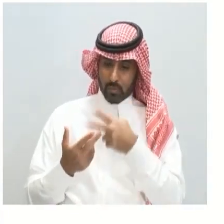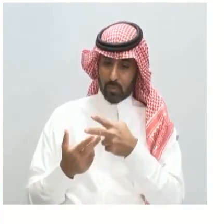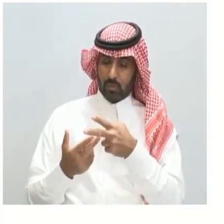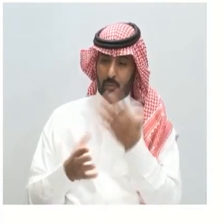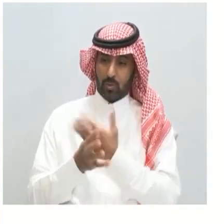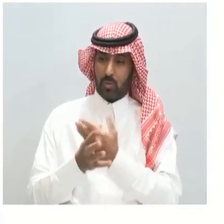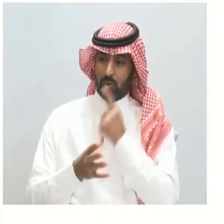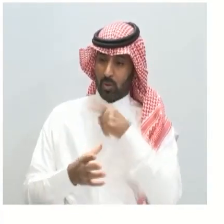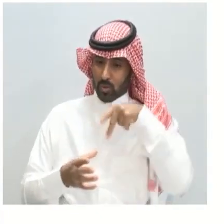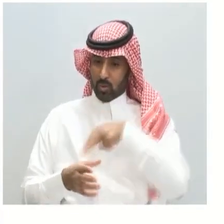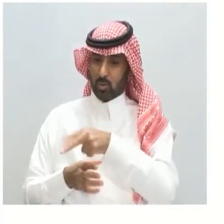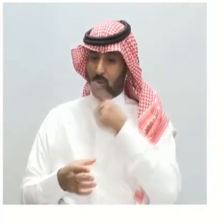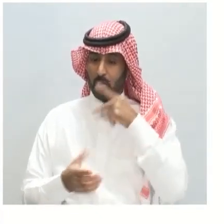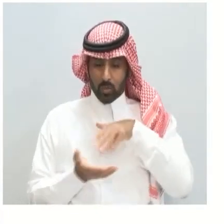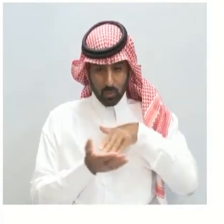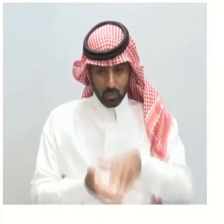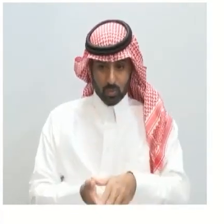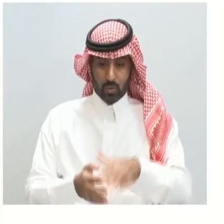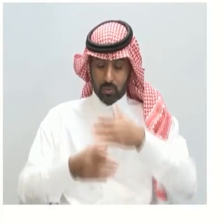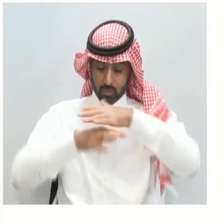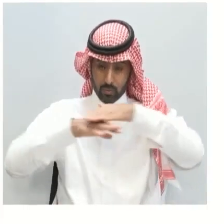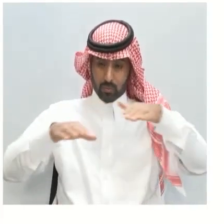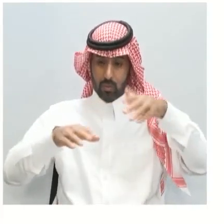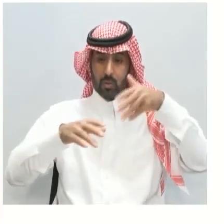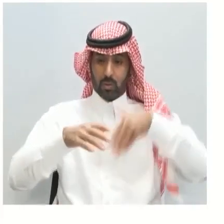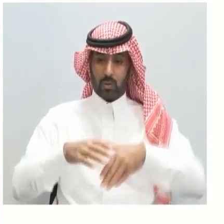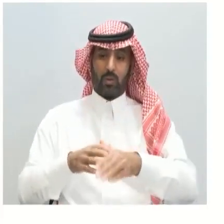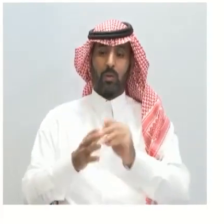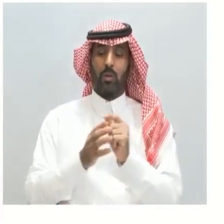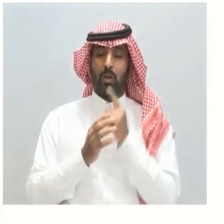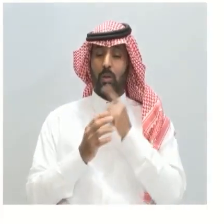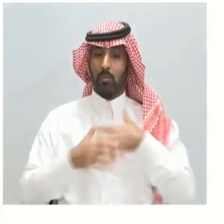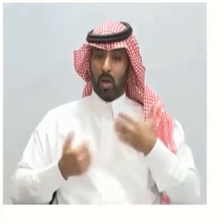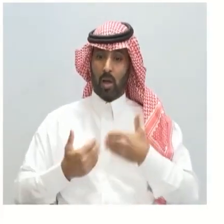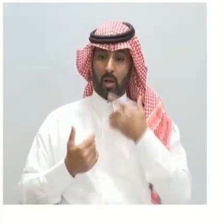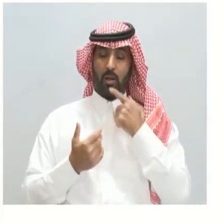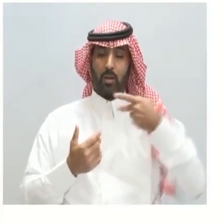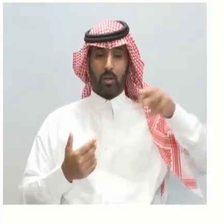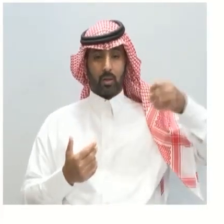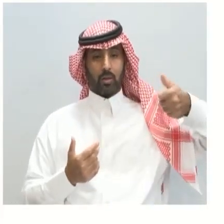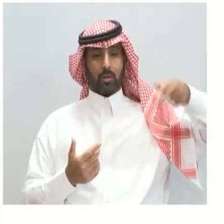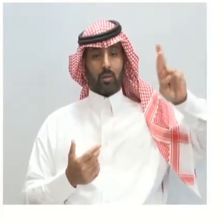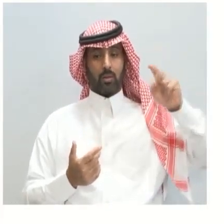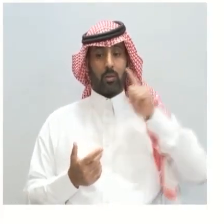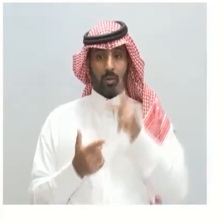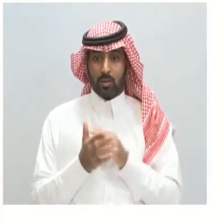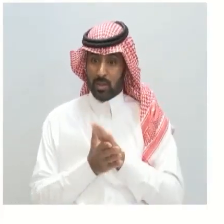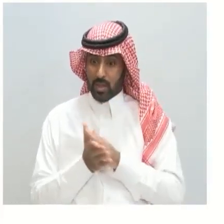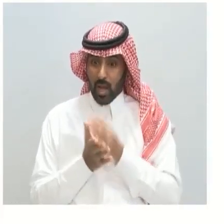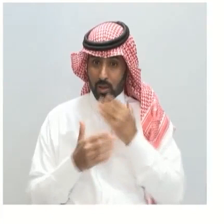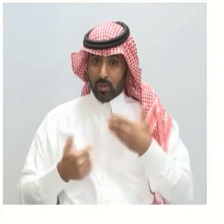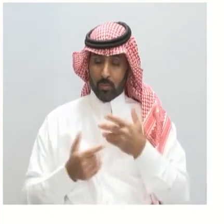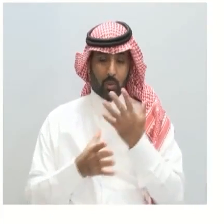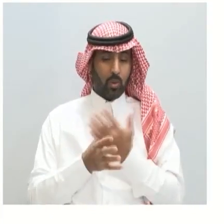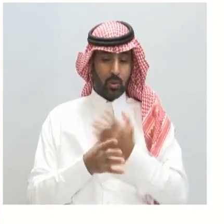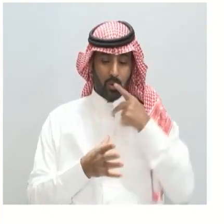Mark's excited because he's going skydiving tomorrow. Again, Mark's excited because he's going